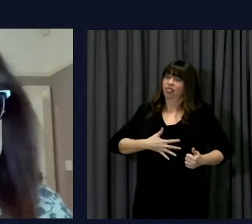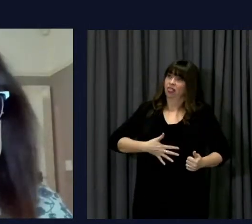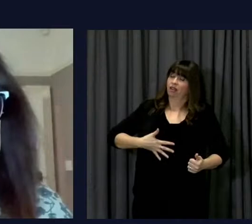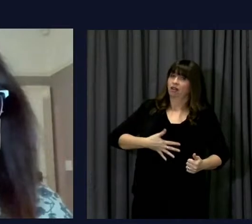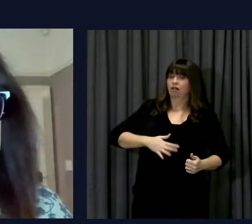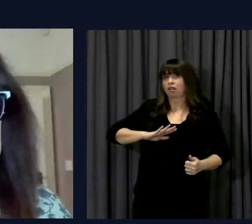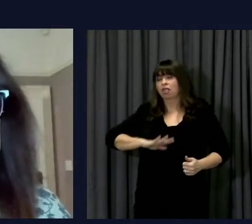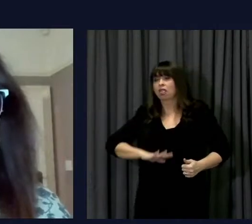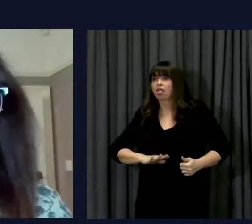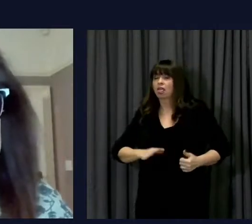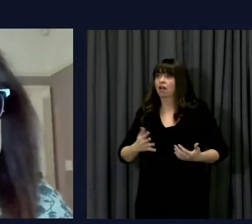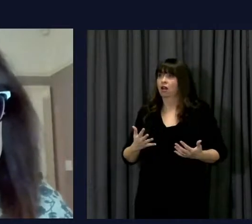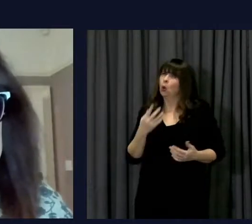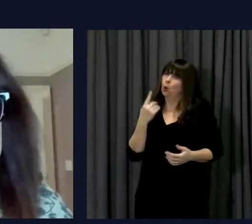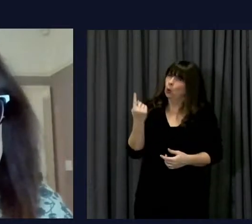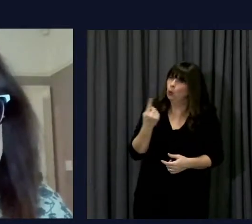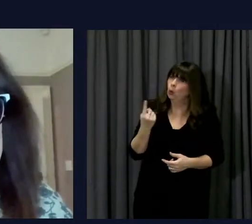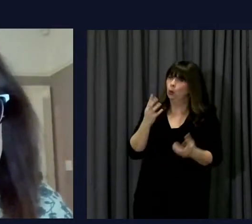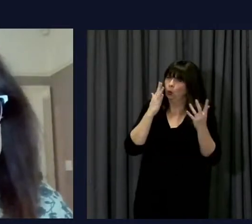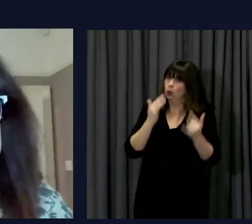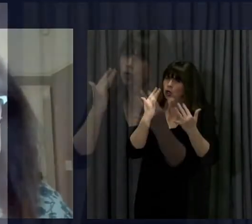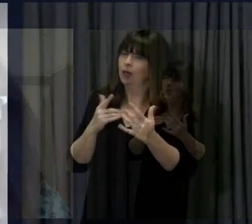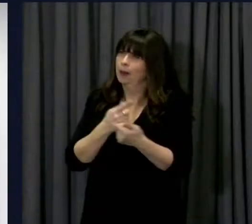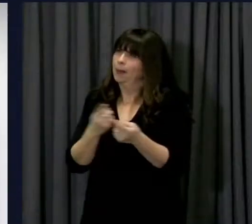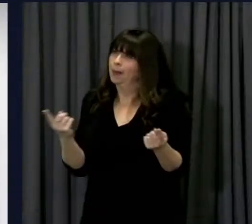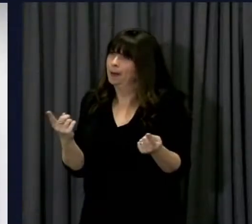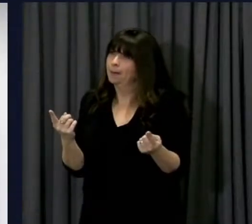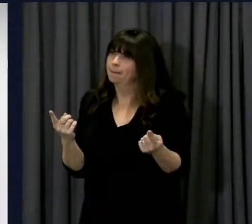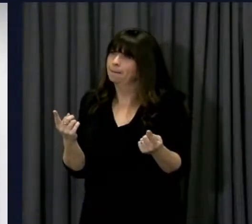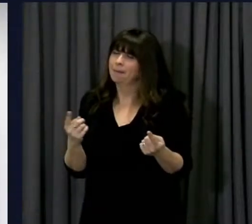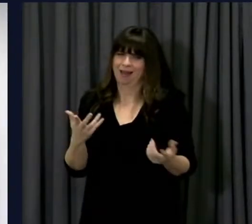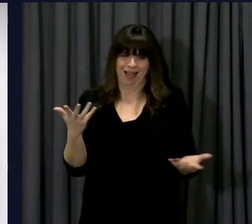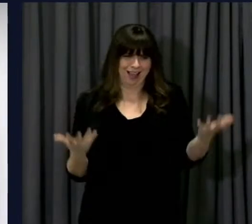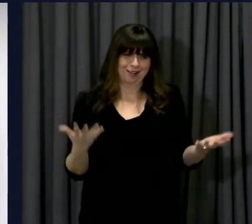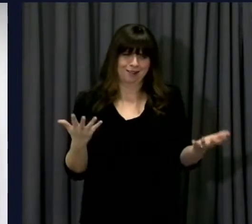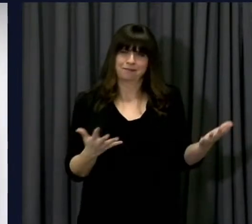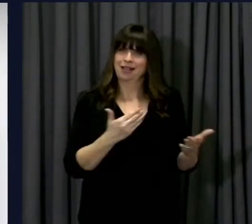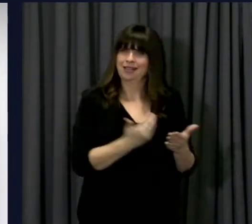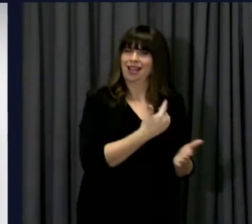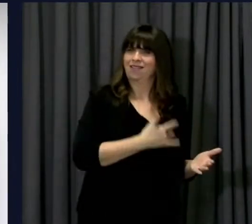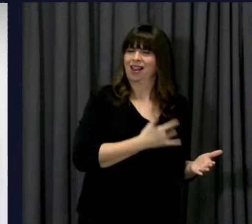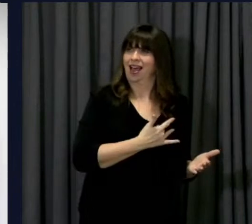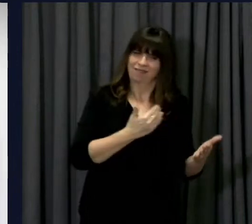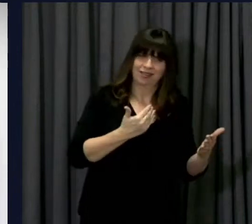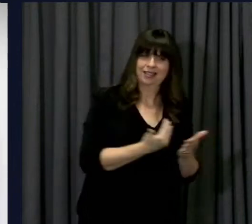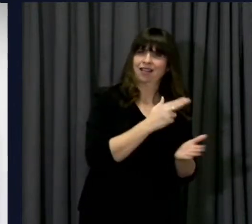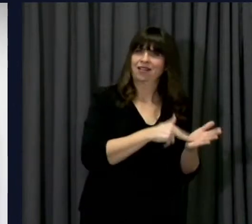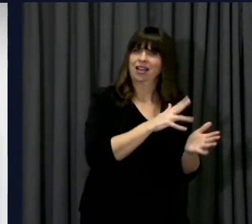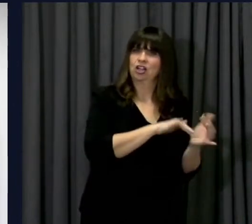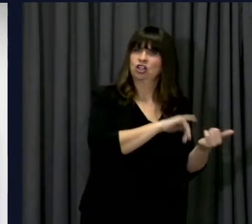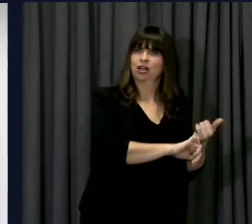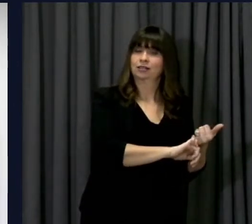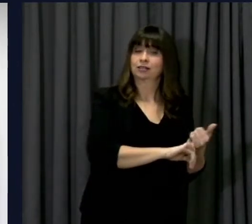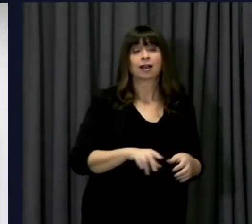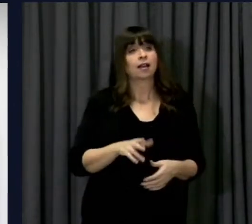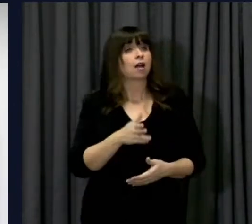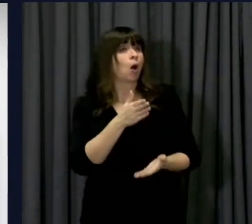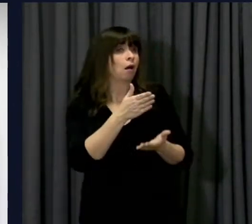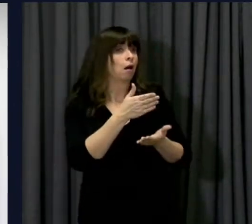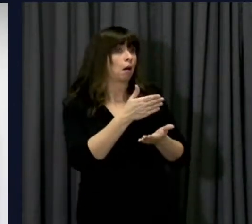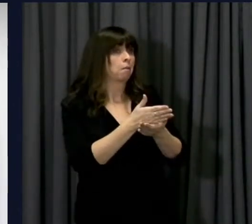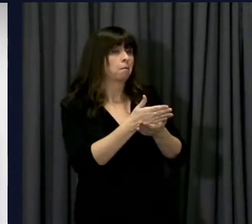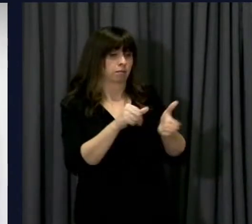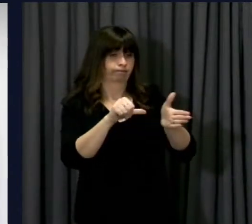against the need to protect lives and the NHS? Well, this is a difficult balance, but we definitively and absolutely do